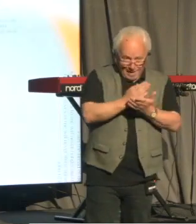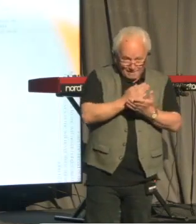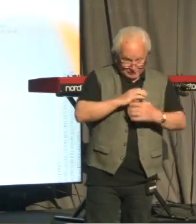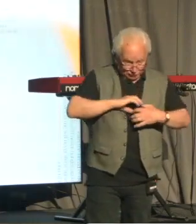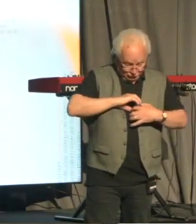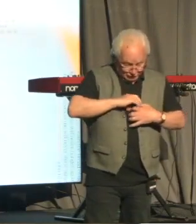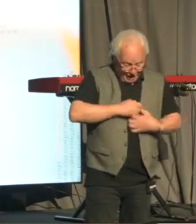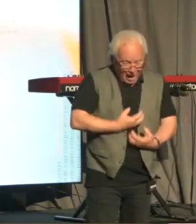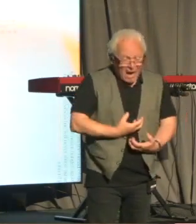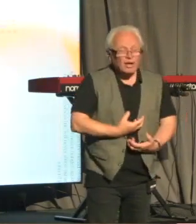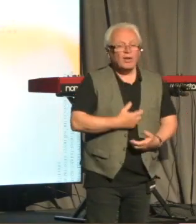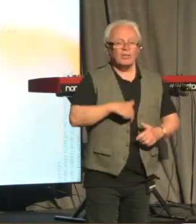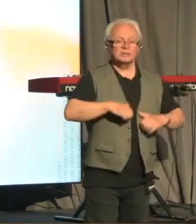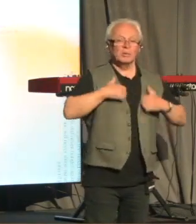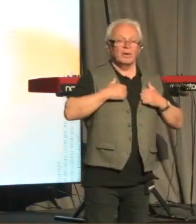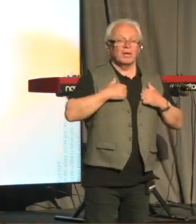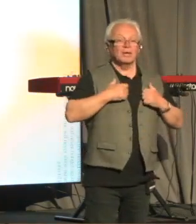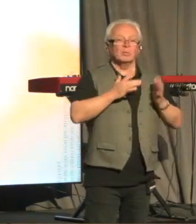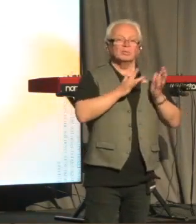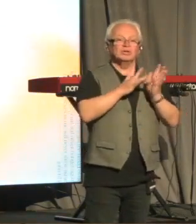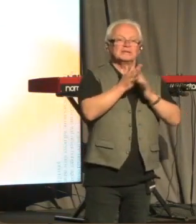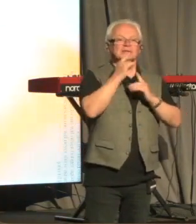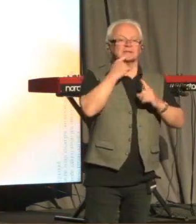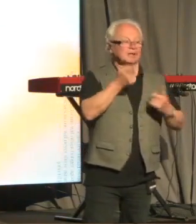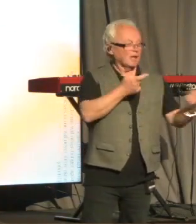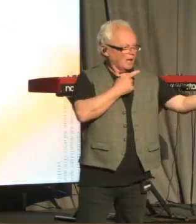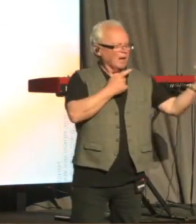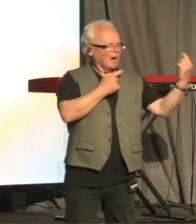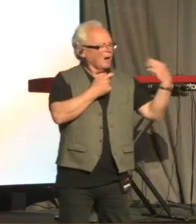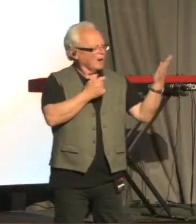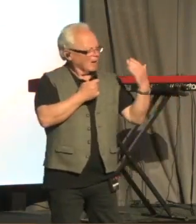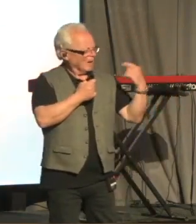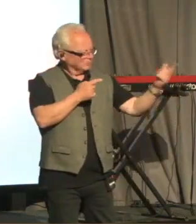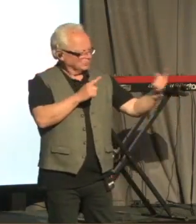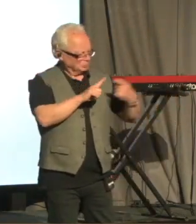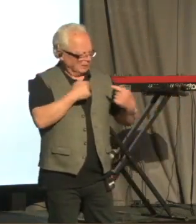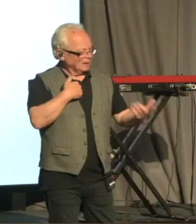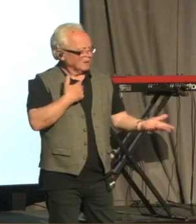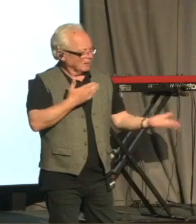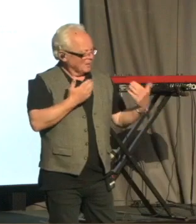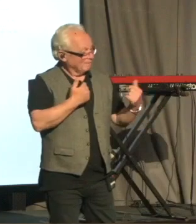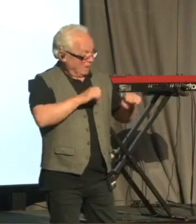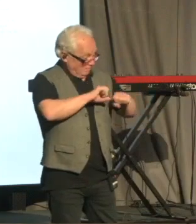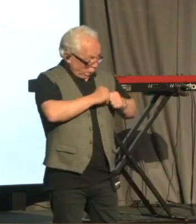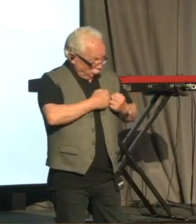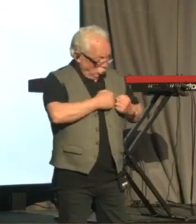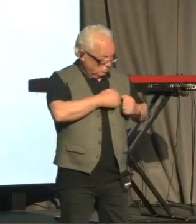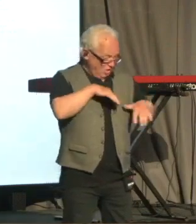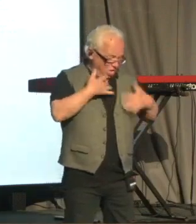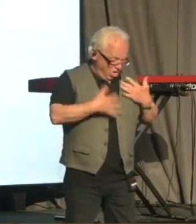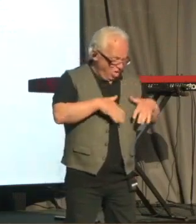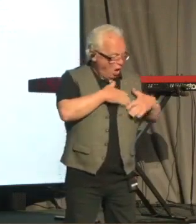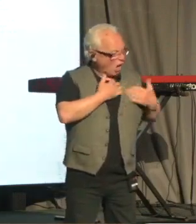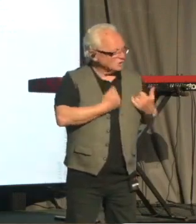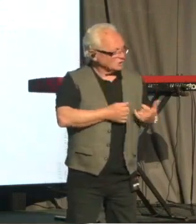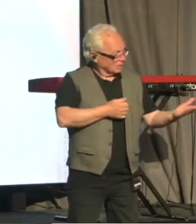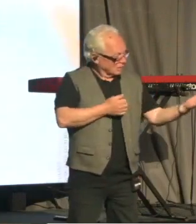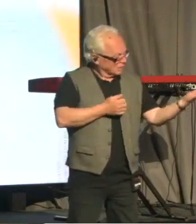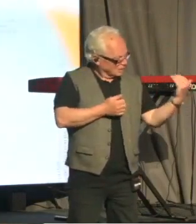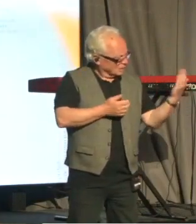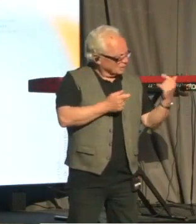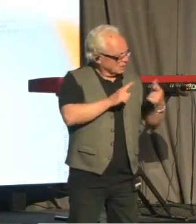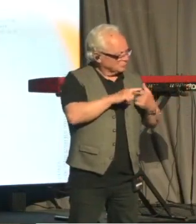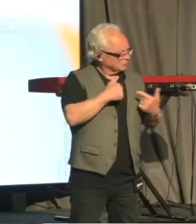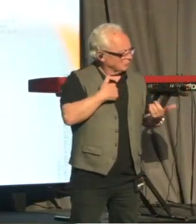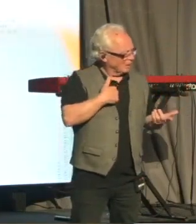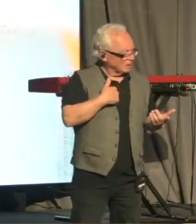to me. Weary, brokenhearted, come to me. Are you having a good day? Come